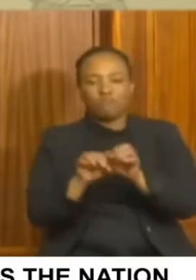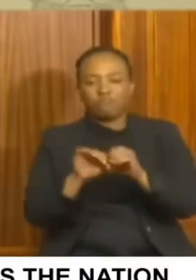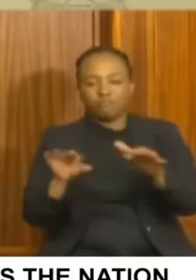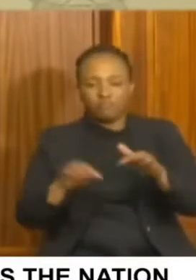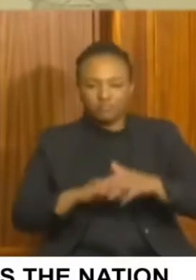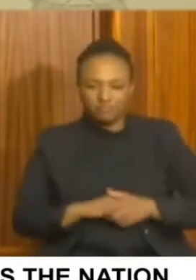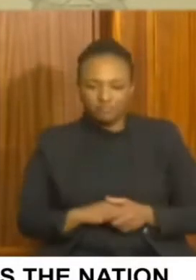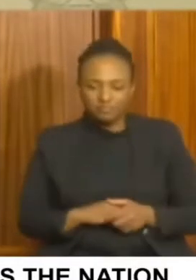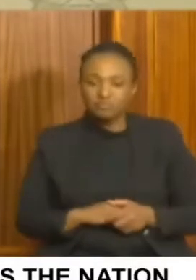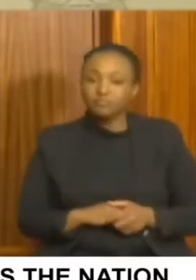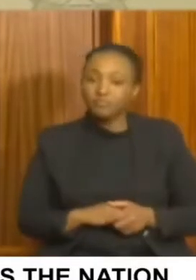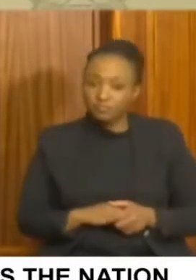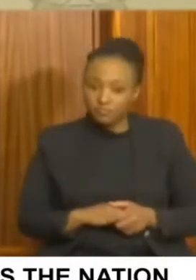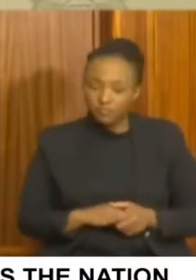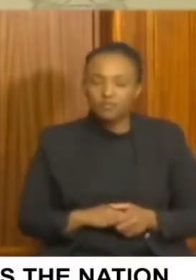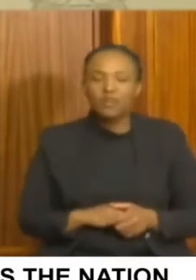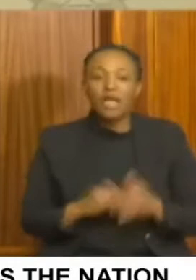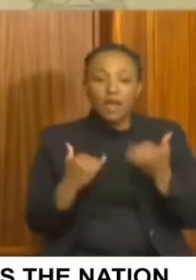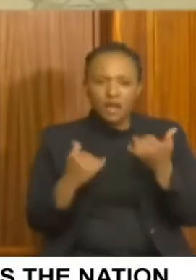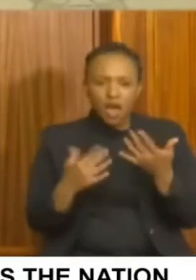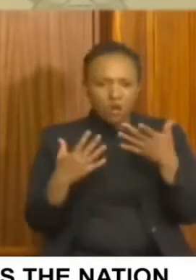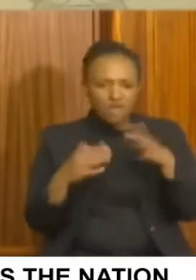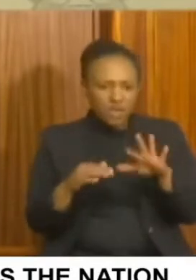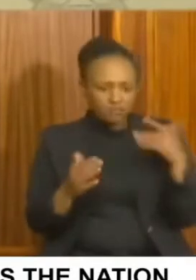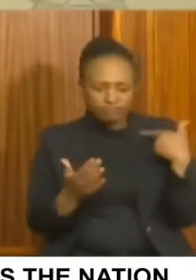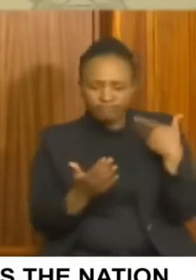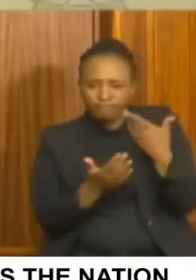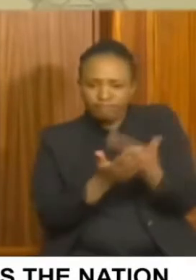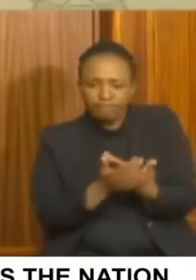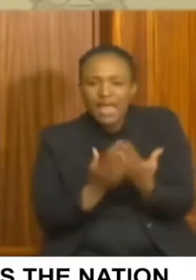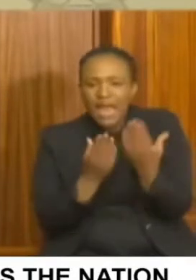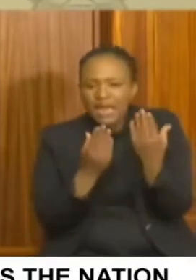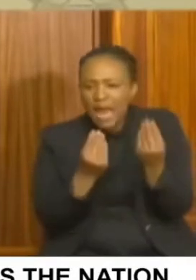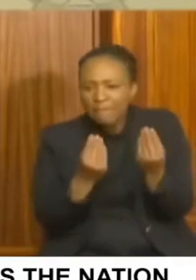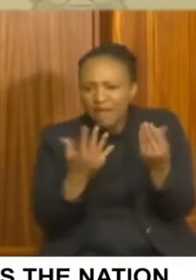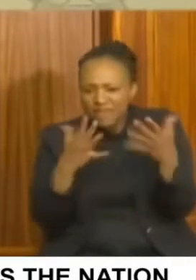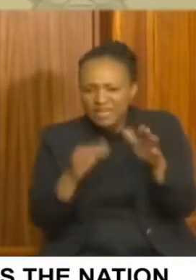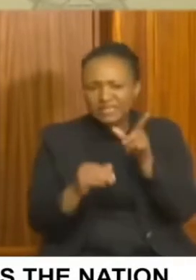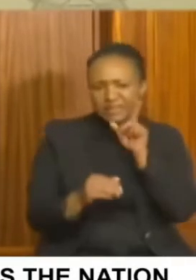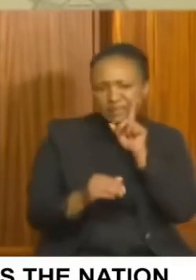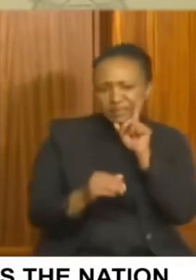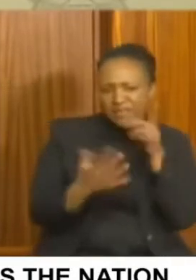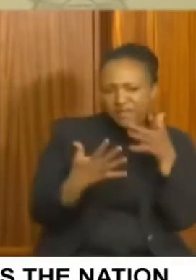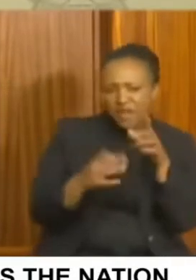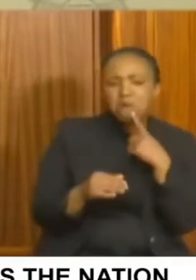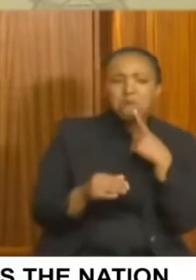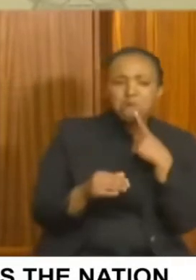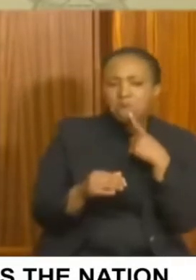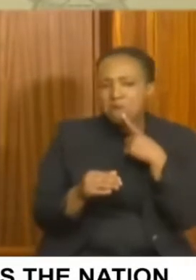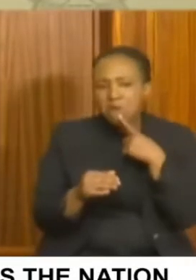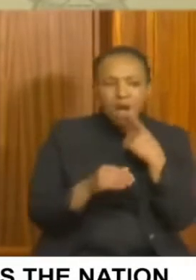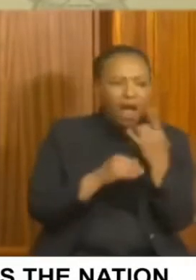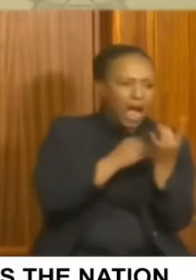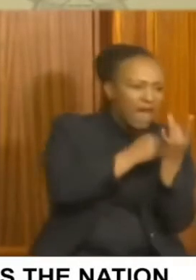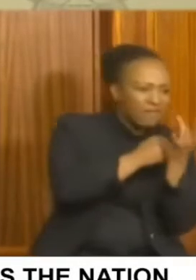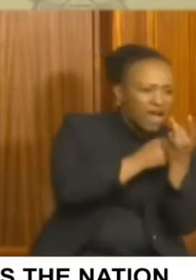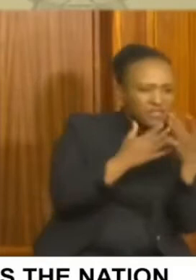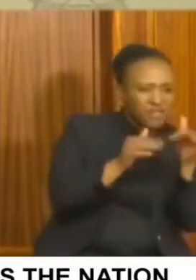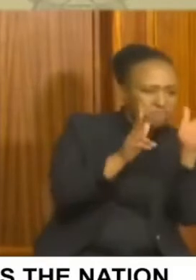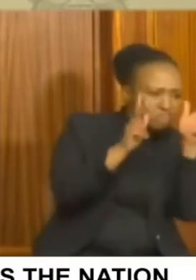don't control it! Therefore, closely monitored the data and heeded the advice of